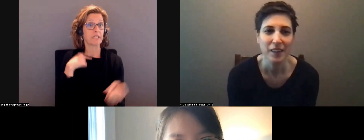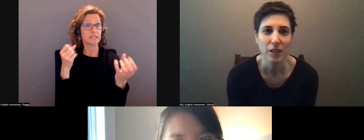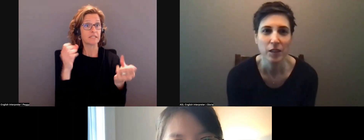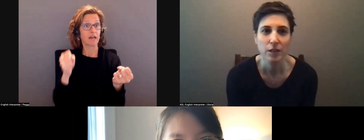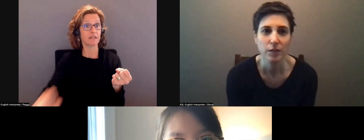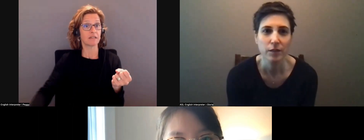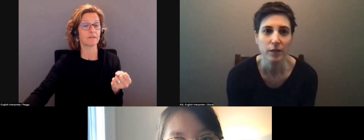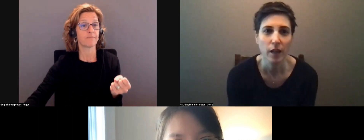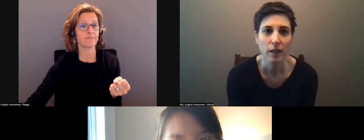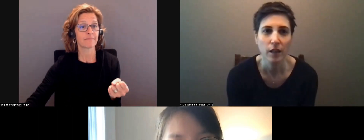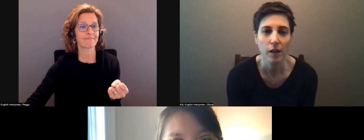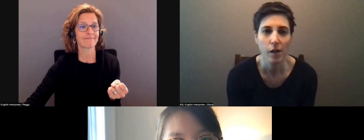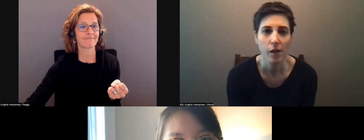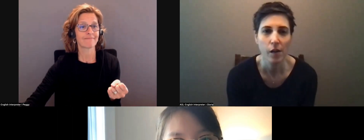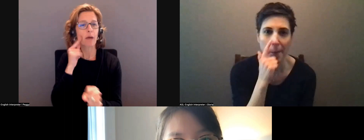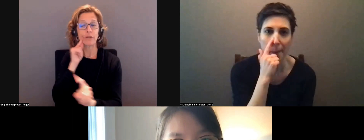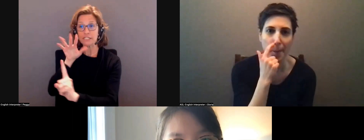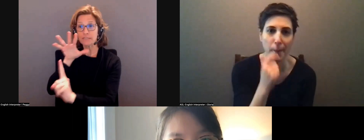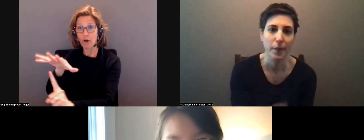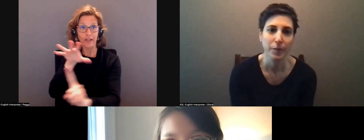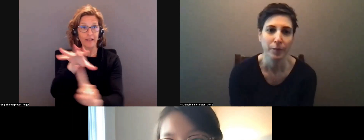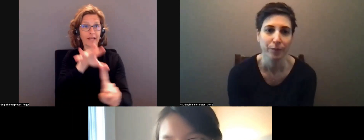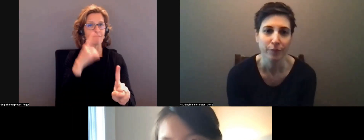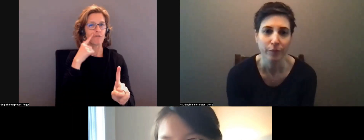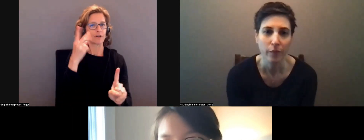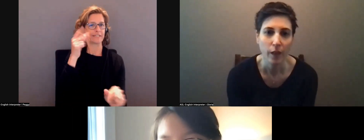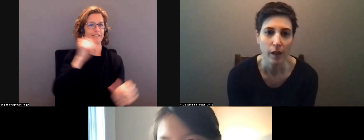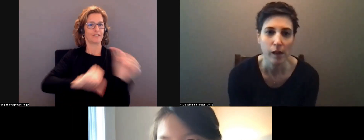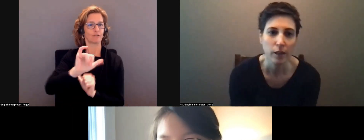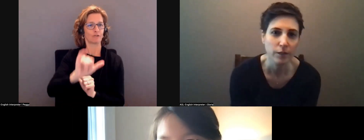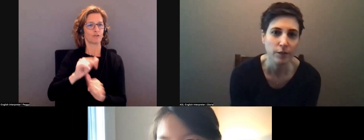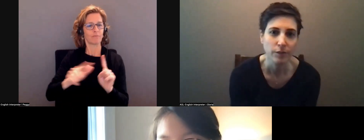be able to see each other as well.